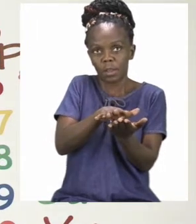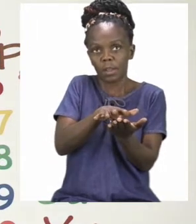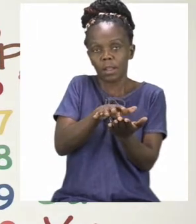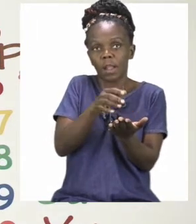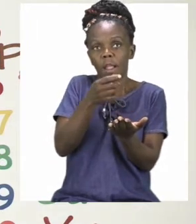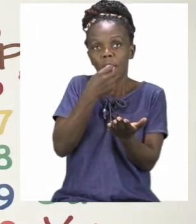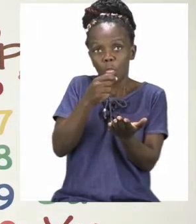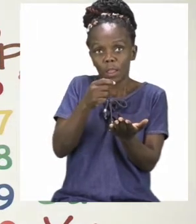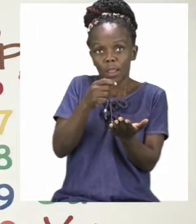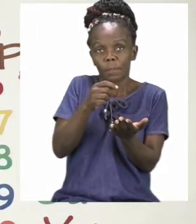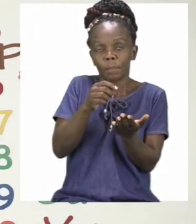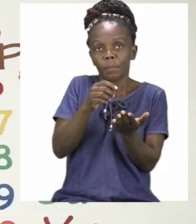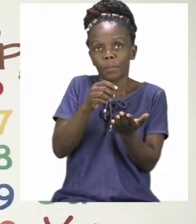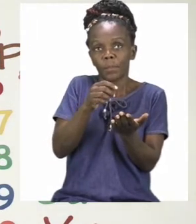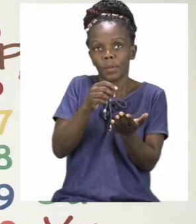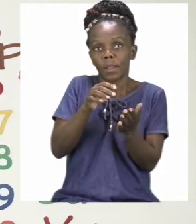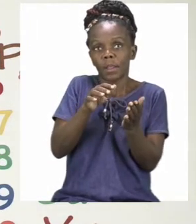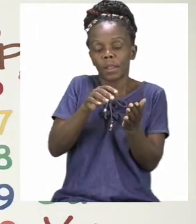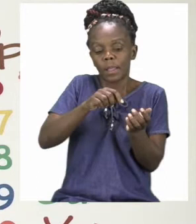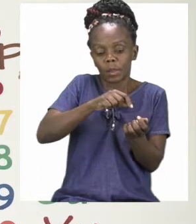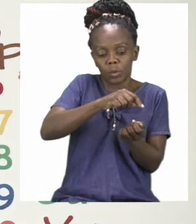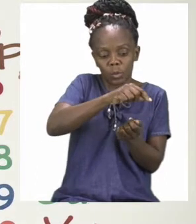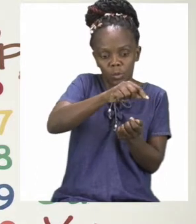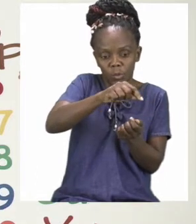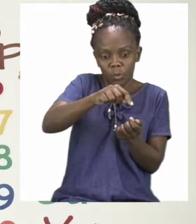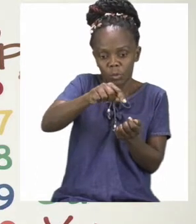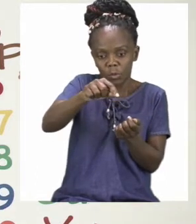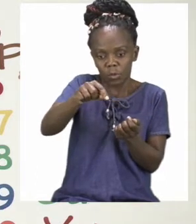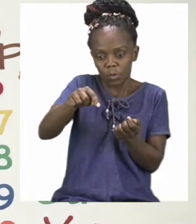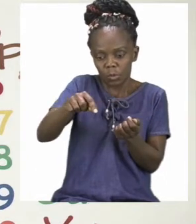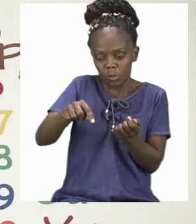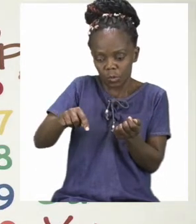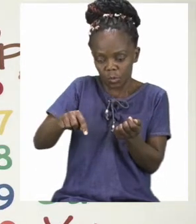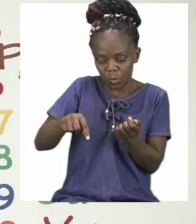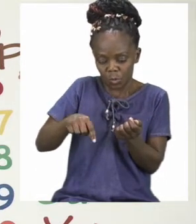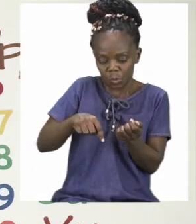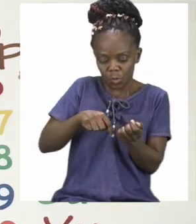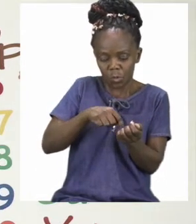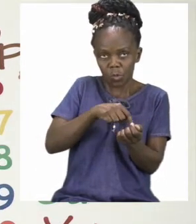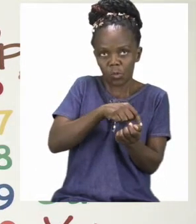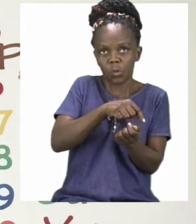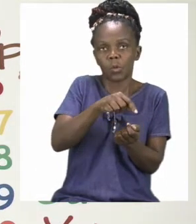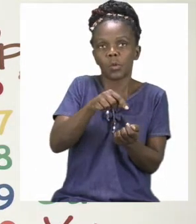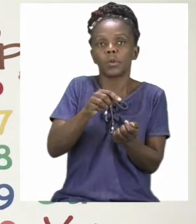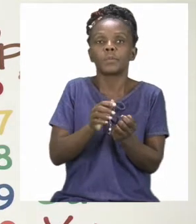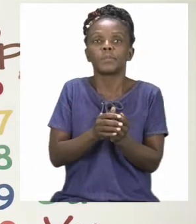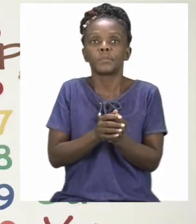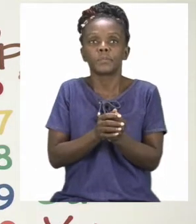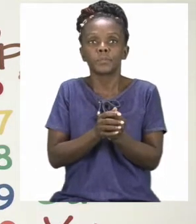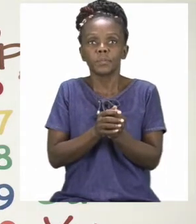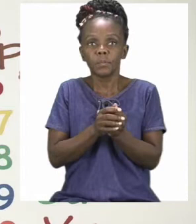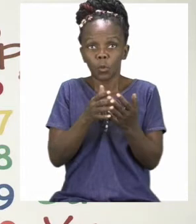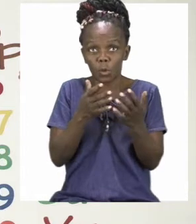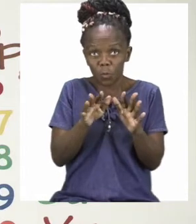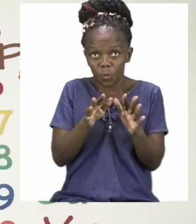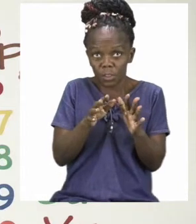you're going to take your red color and you're going to trace over your drawing. So the first